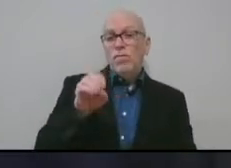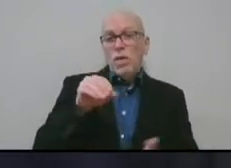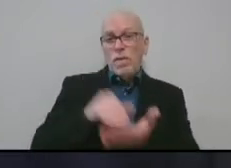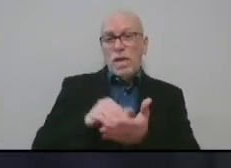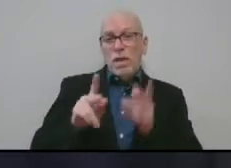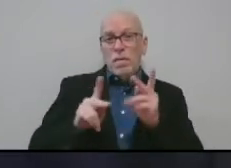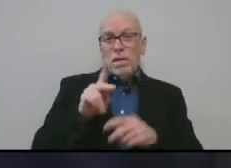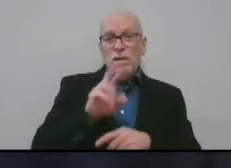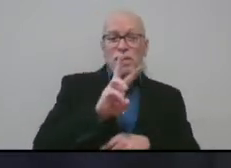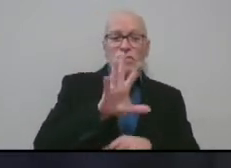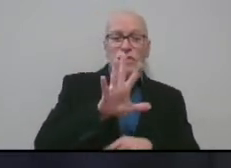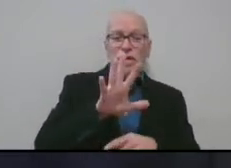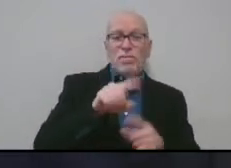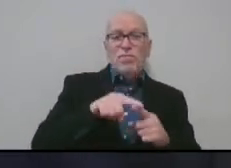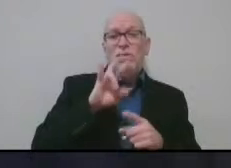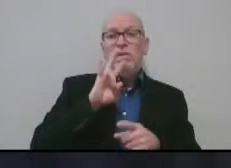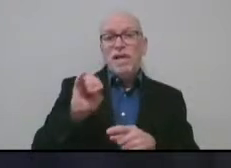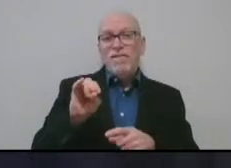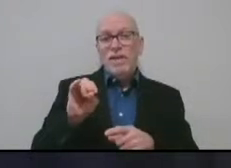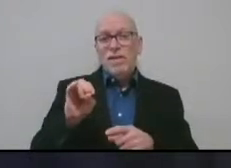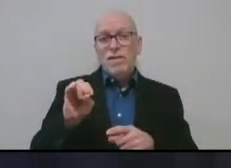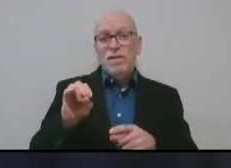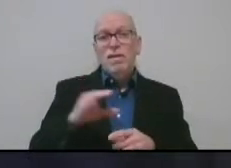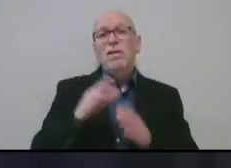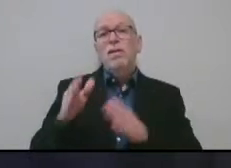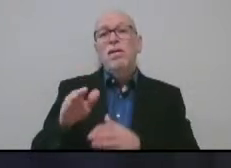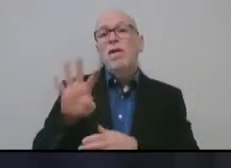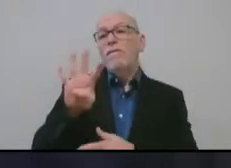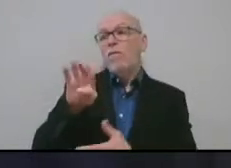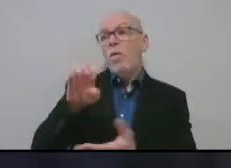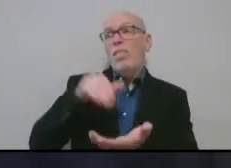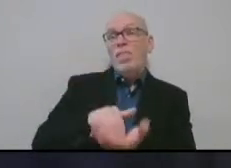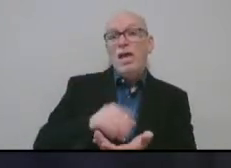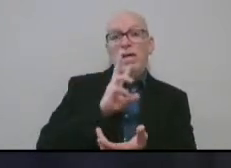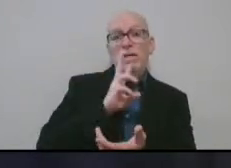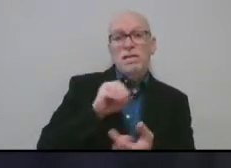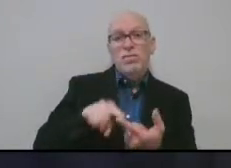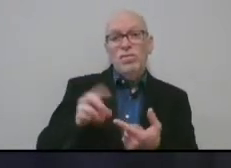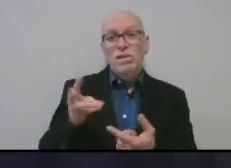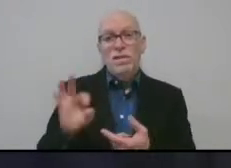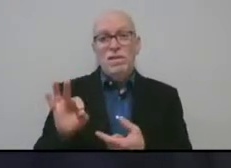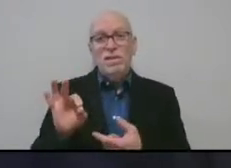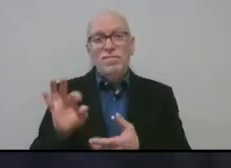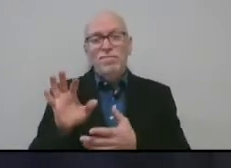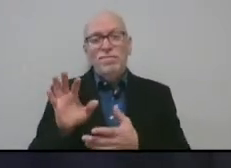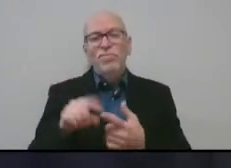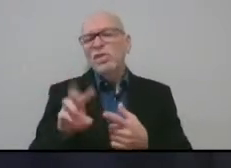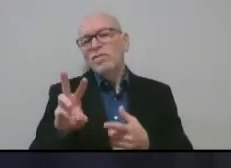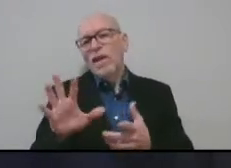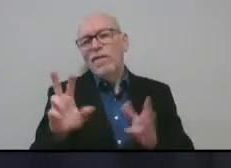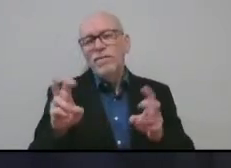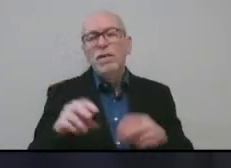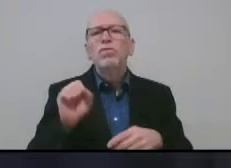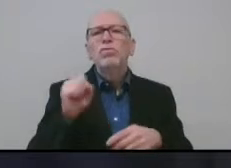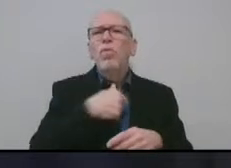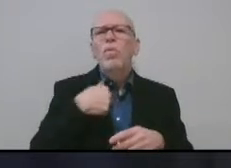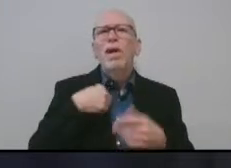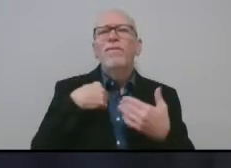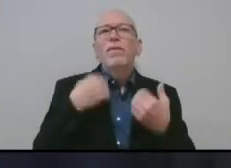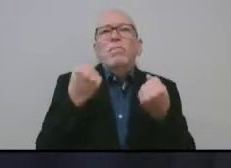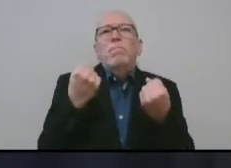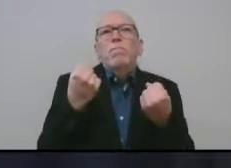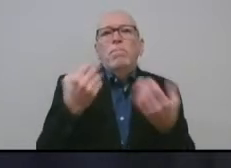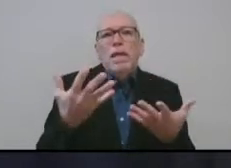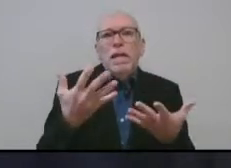to 70 age and another 400,000 plus in the 60 to 65. So we have quite a few more people that we need to work through. And